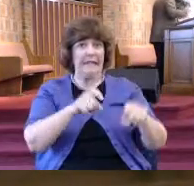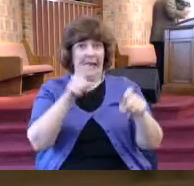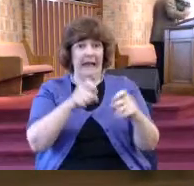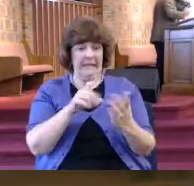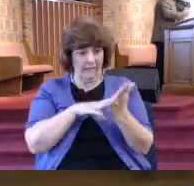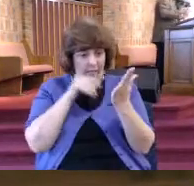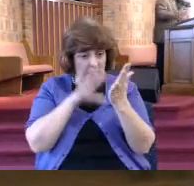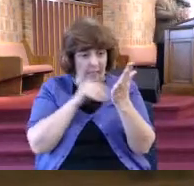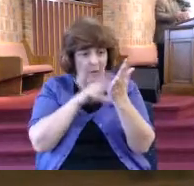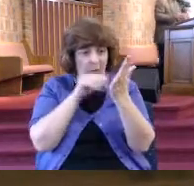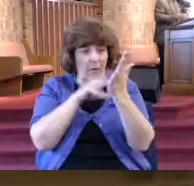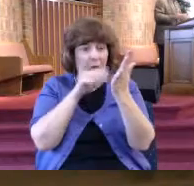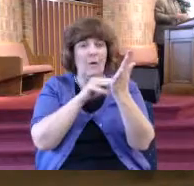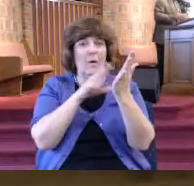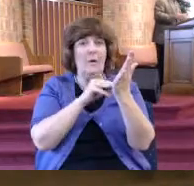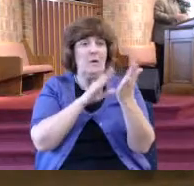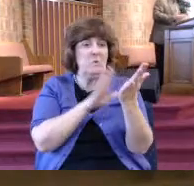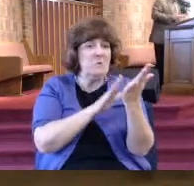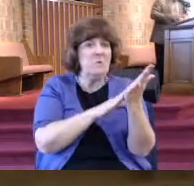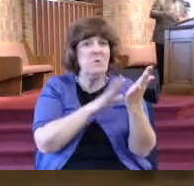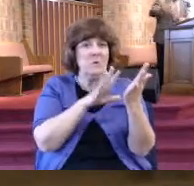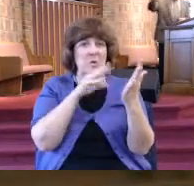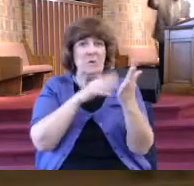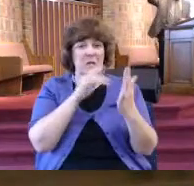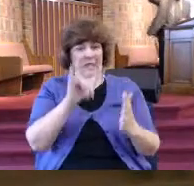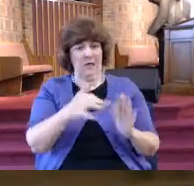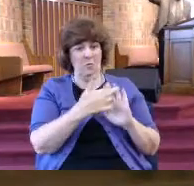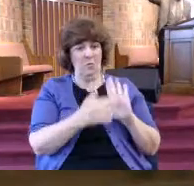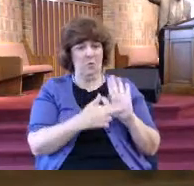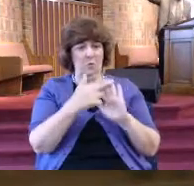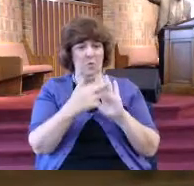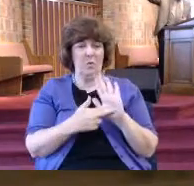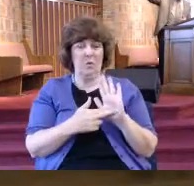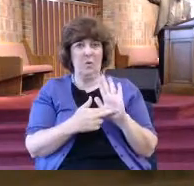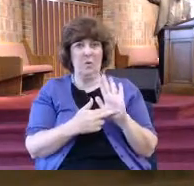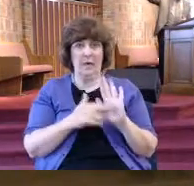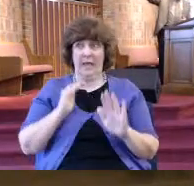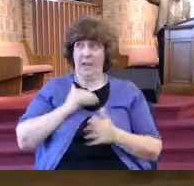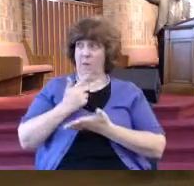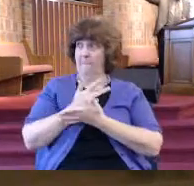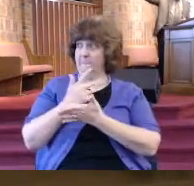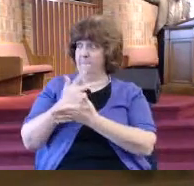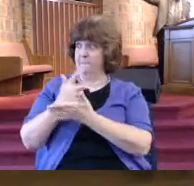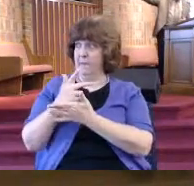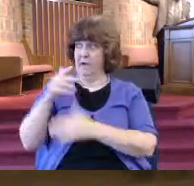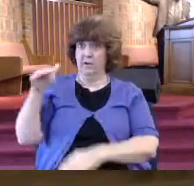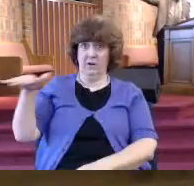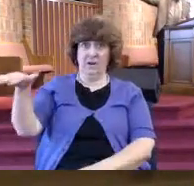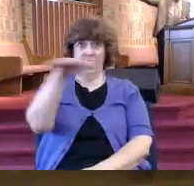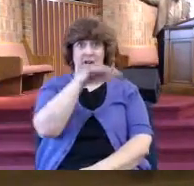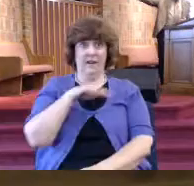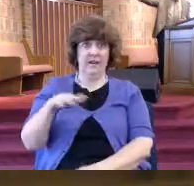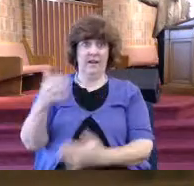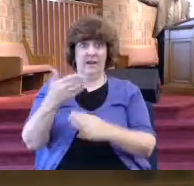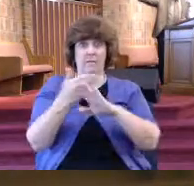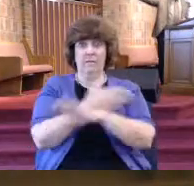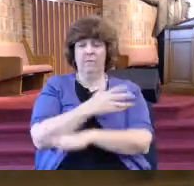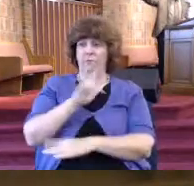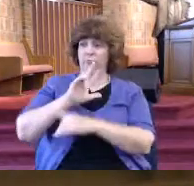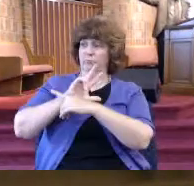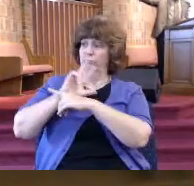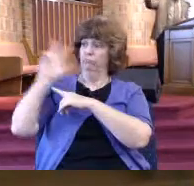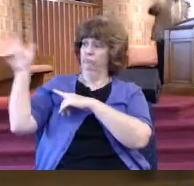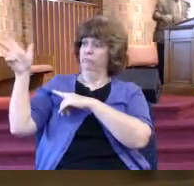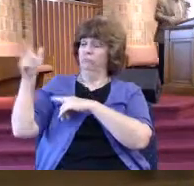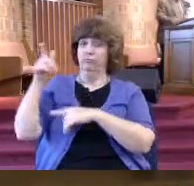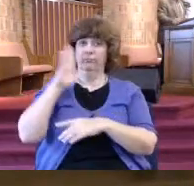and learn about some of those rules. At the end of our parking lot, as you go out onto Ryland Pike, you're going to find a